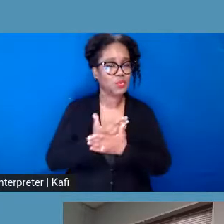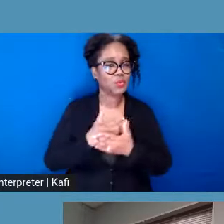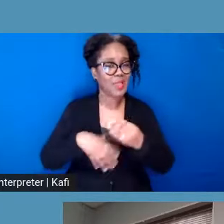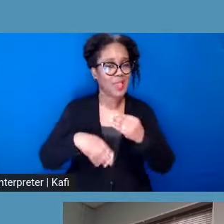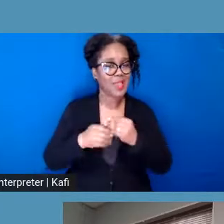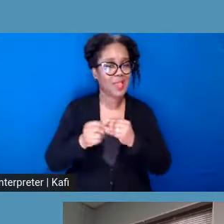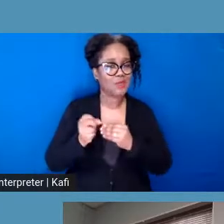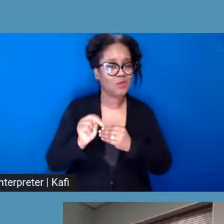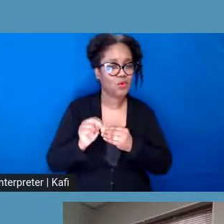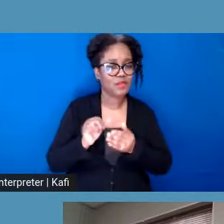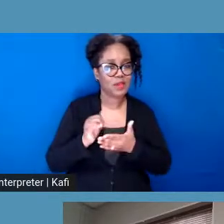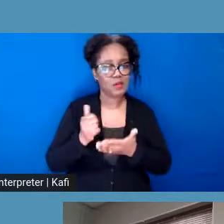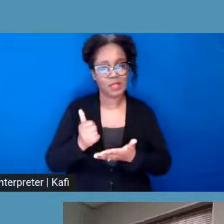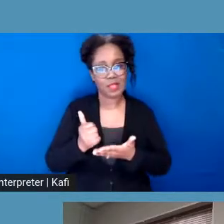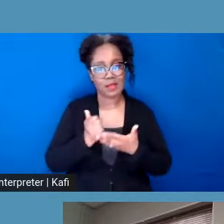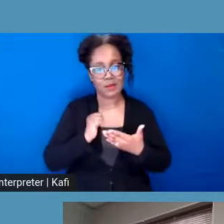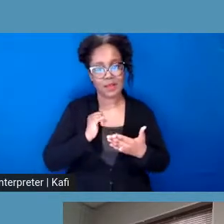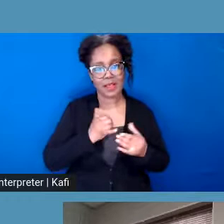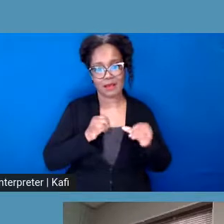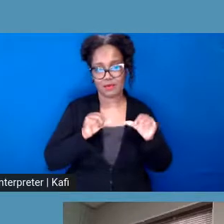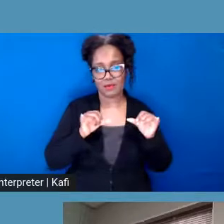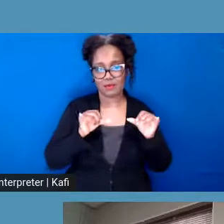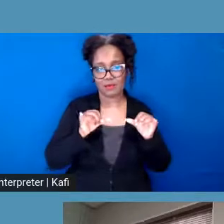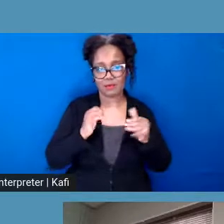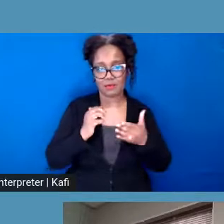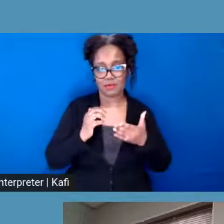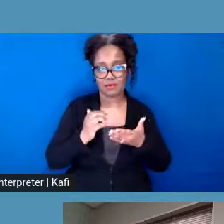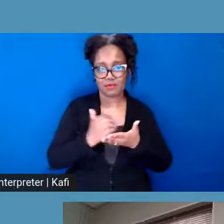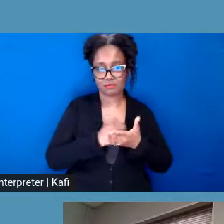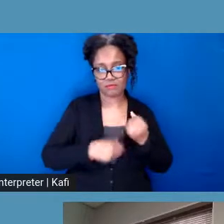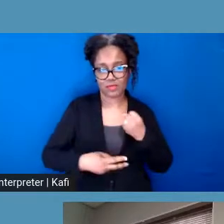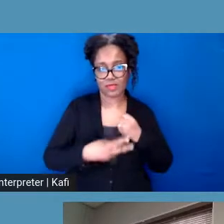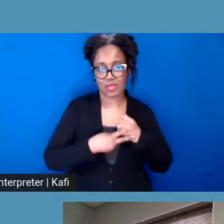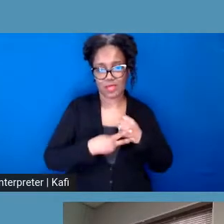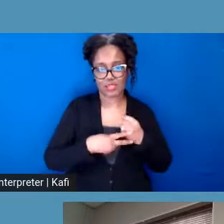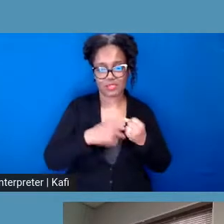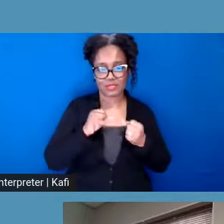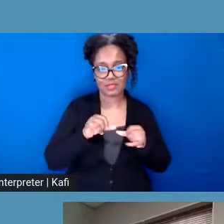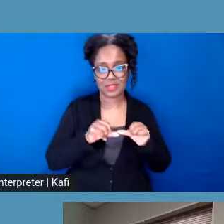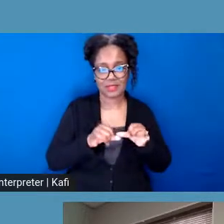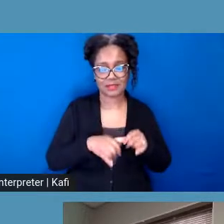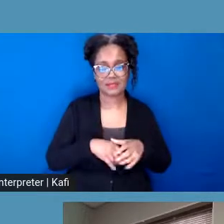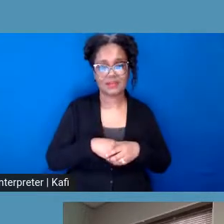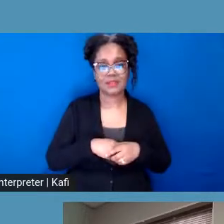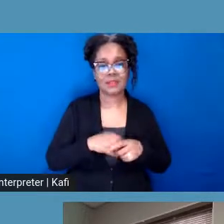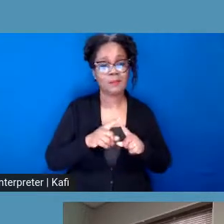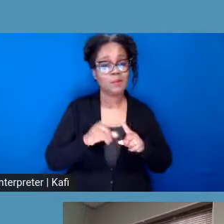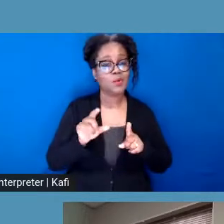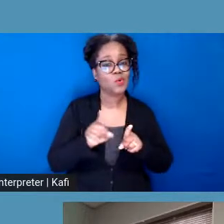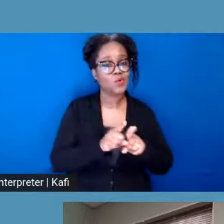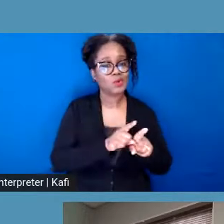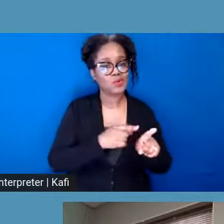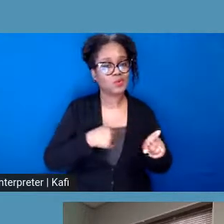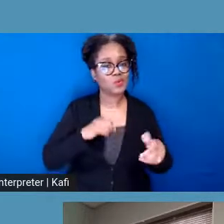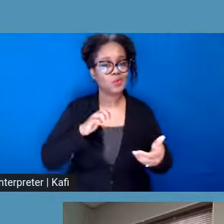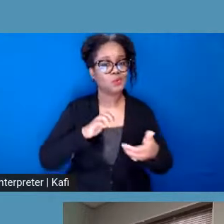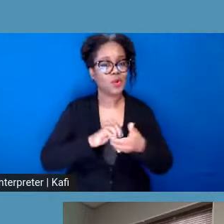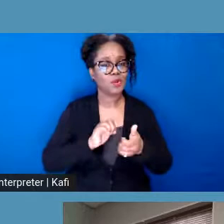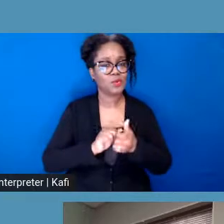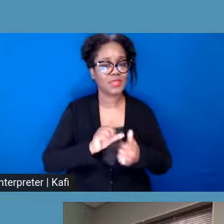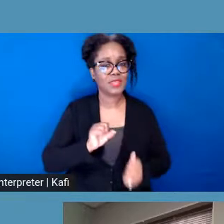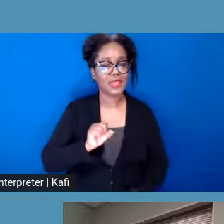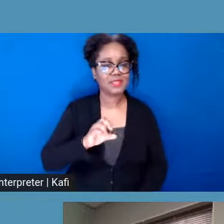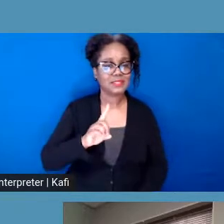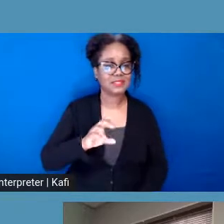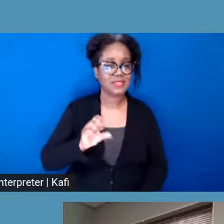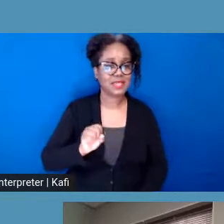specific collection, the size of it. But we also partner a lot with the SDSU archives, and